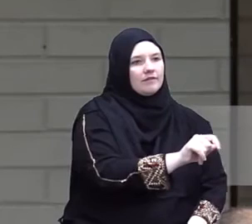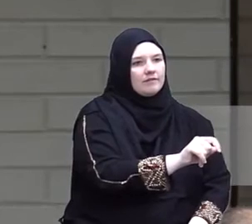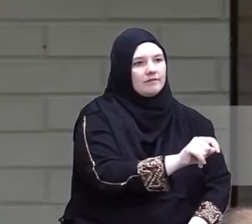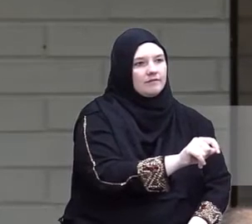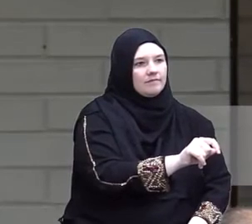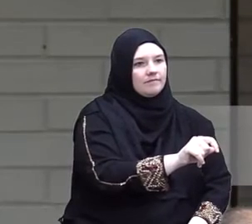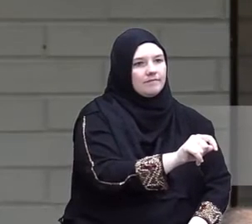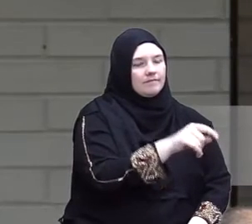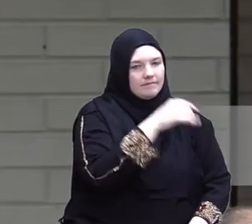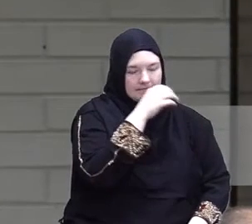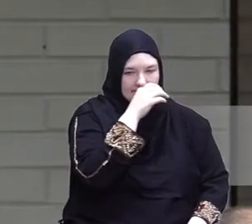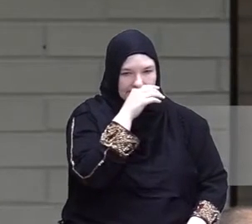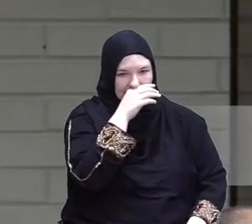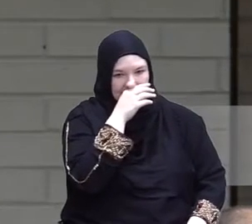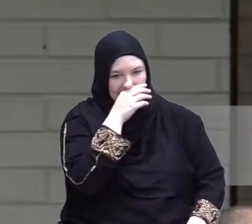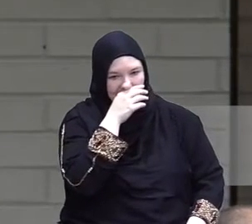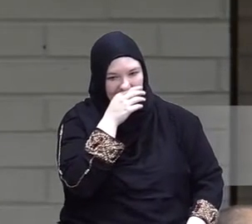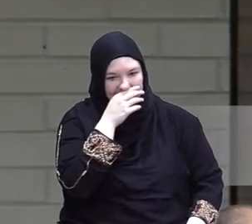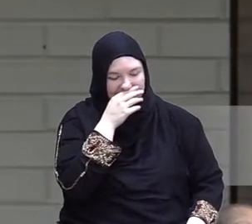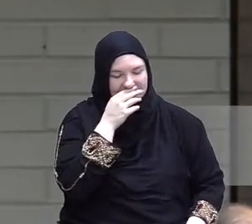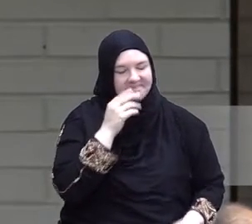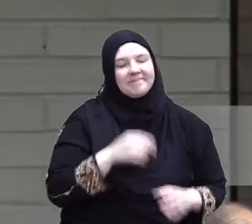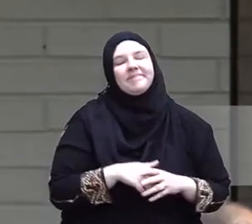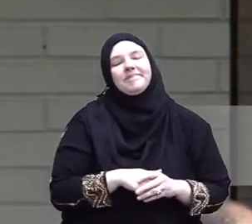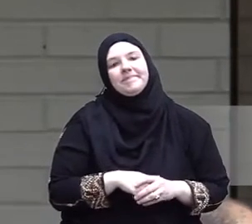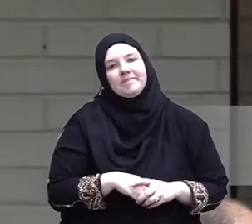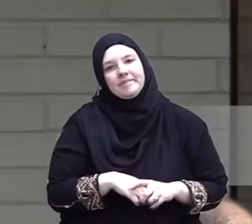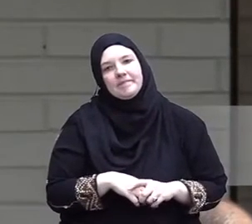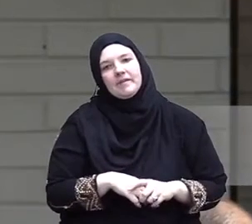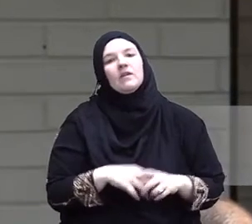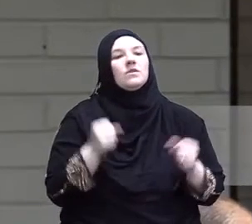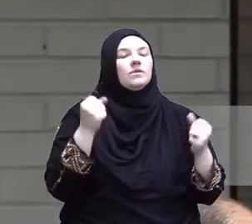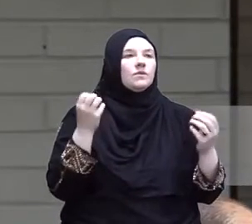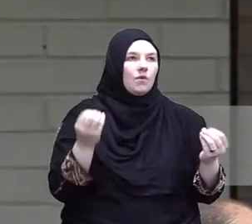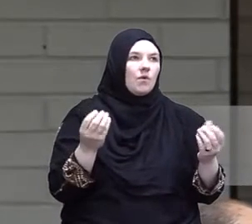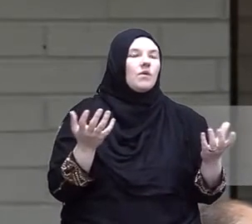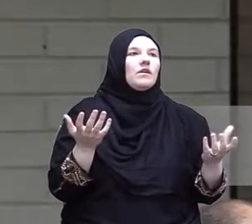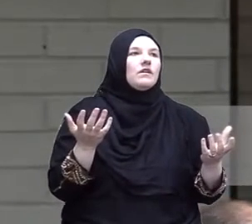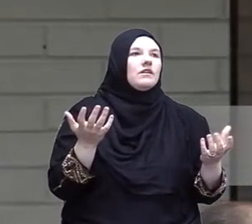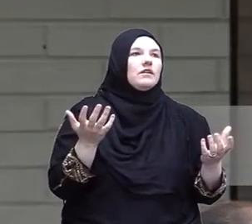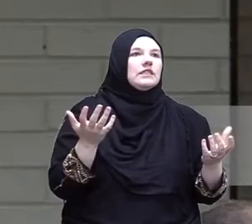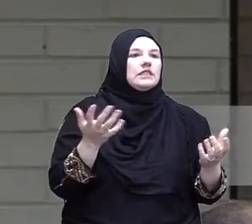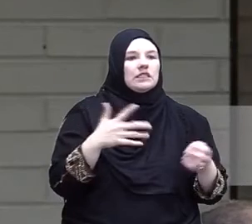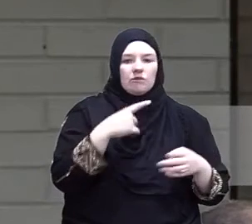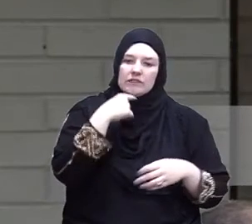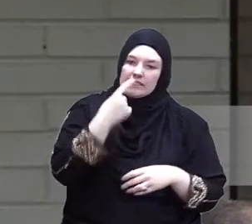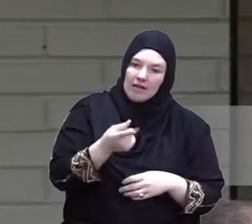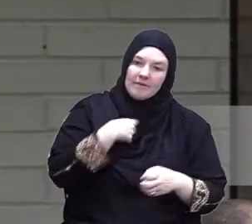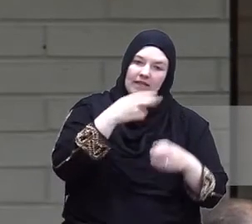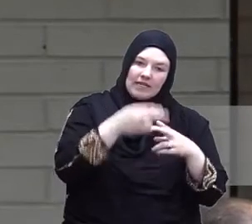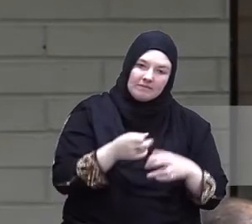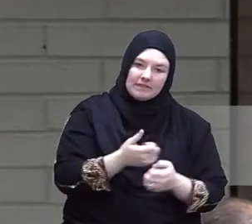his person, and we'll get to handle this in a minute. So here, tell me the names of